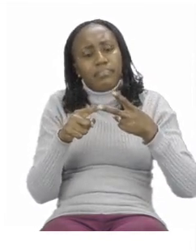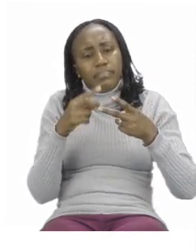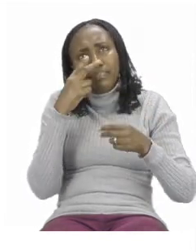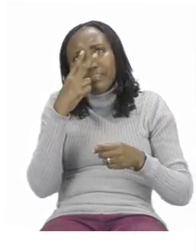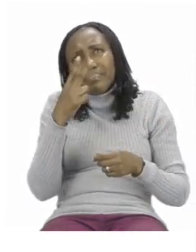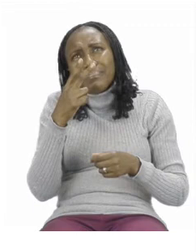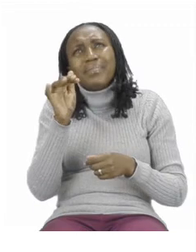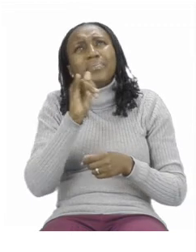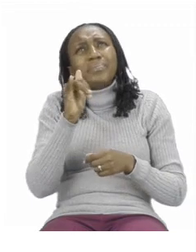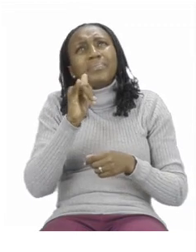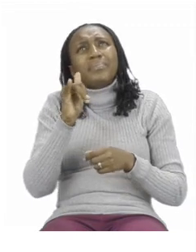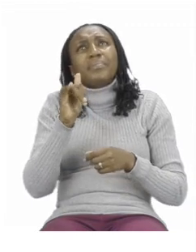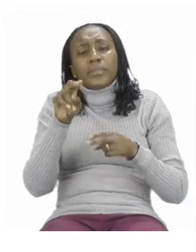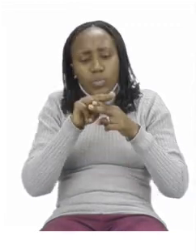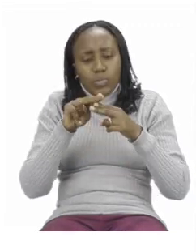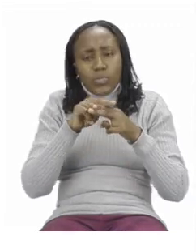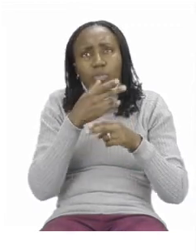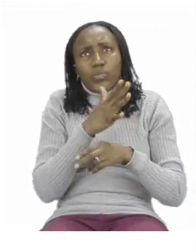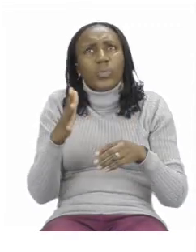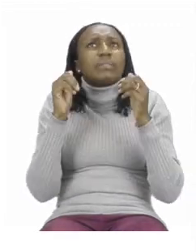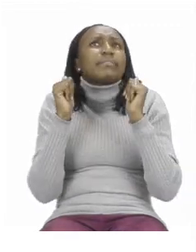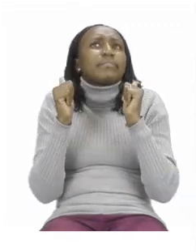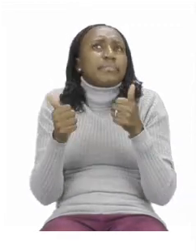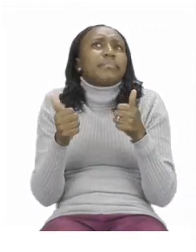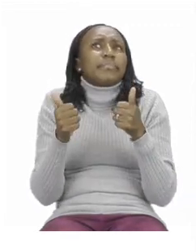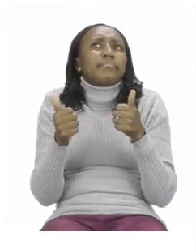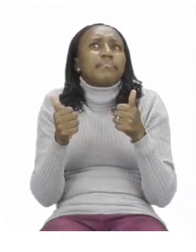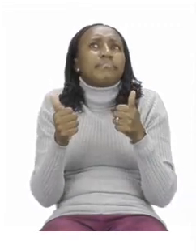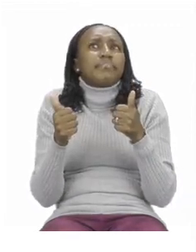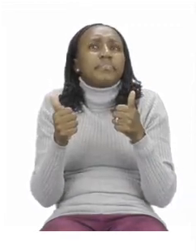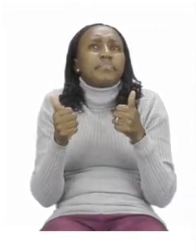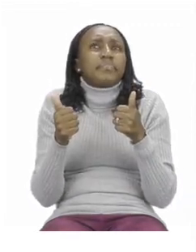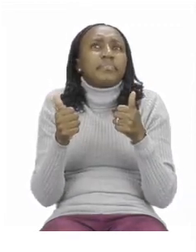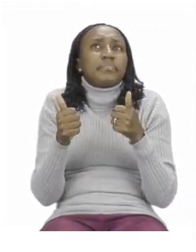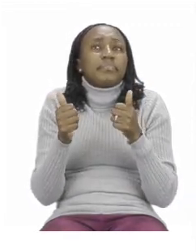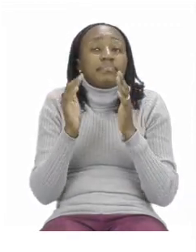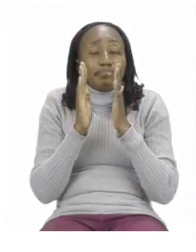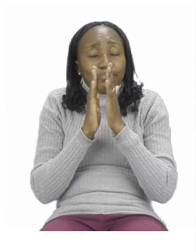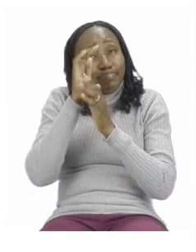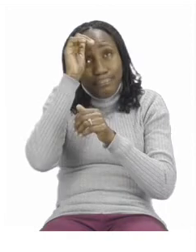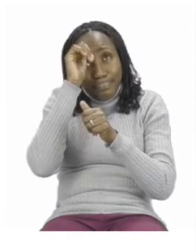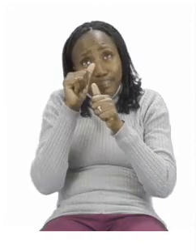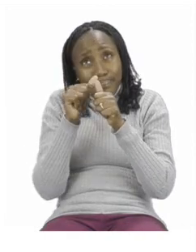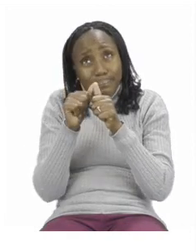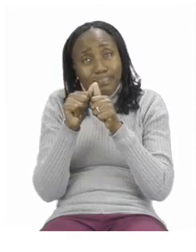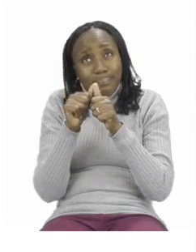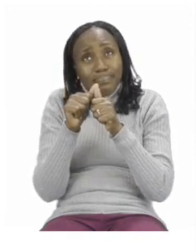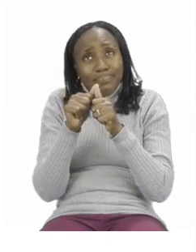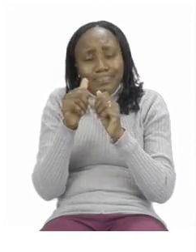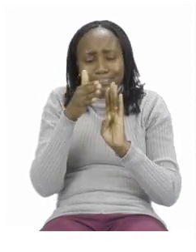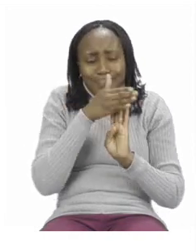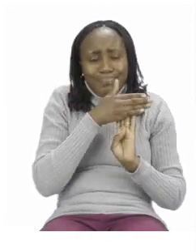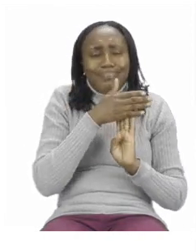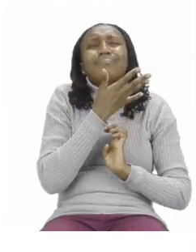the correct way of saving water. Now remember everyone, saving water